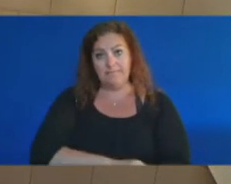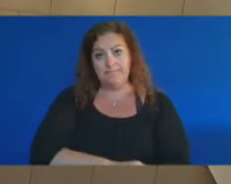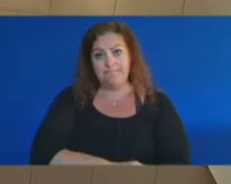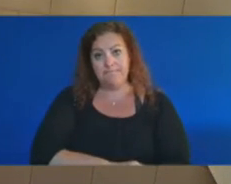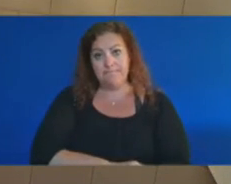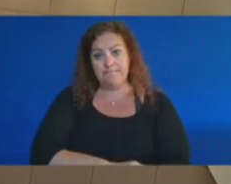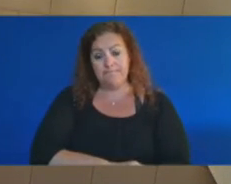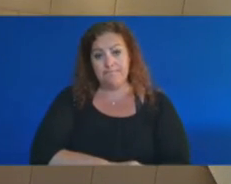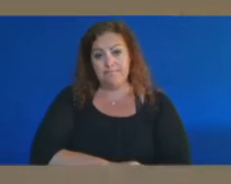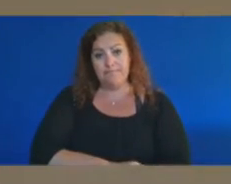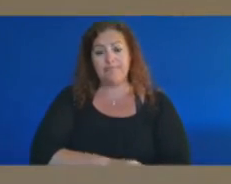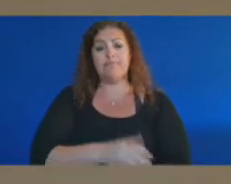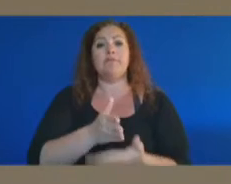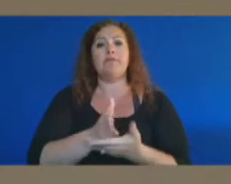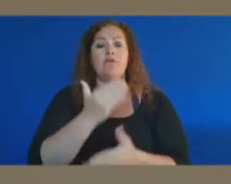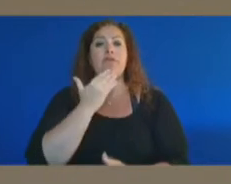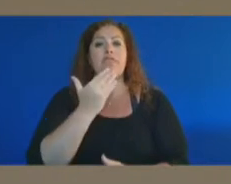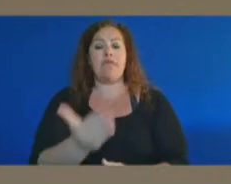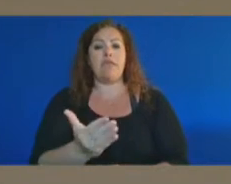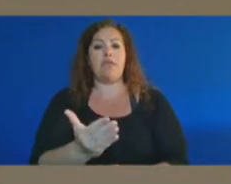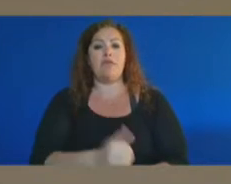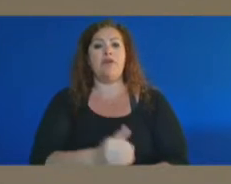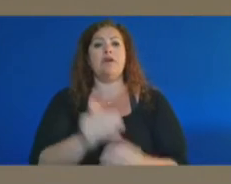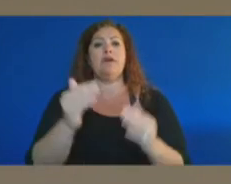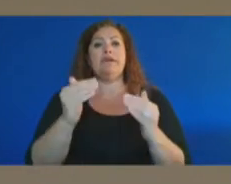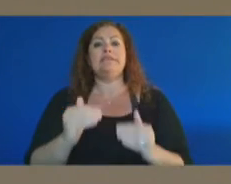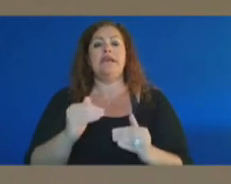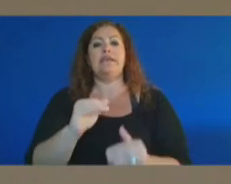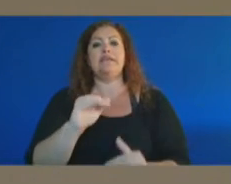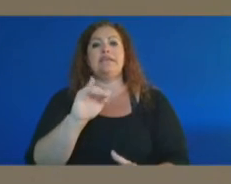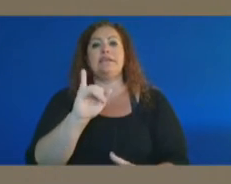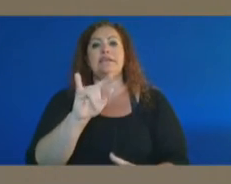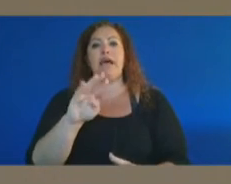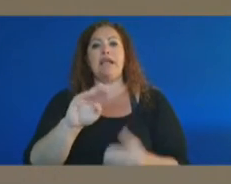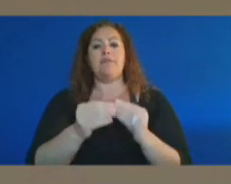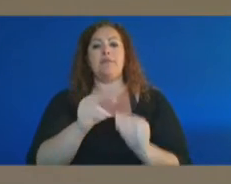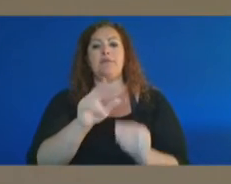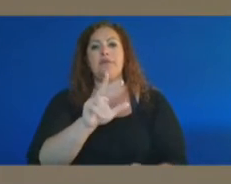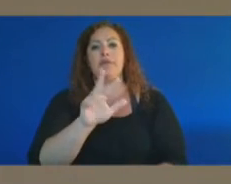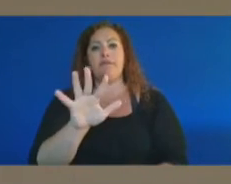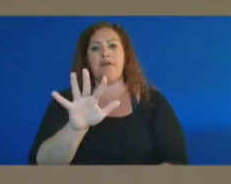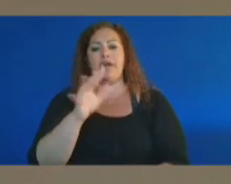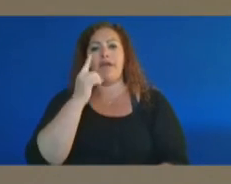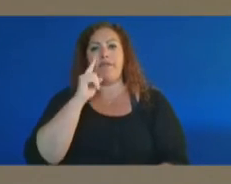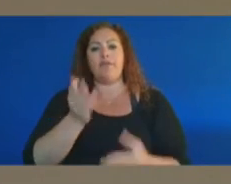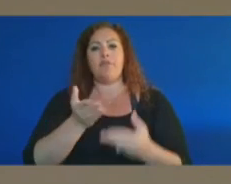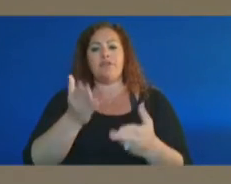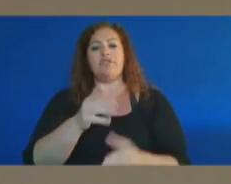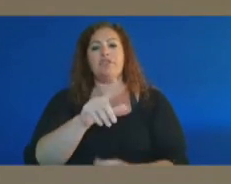all right thank you very much our next item is item 35 for petition